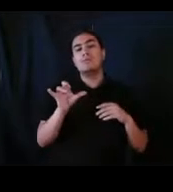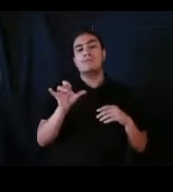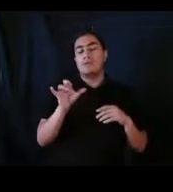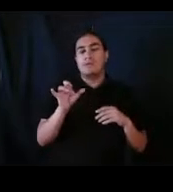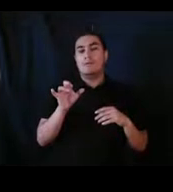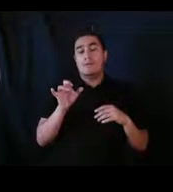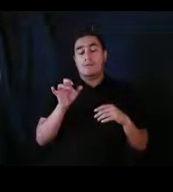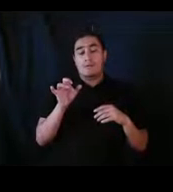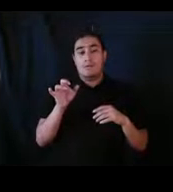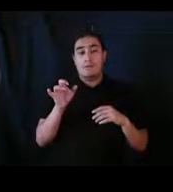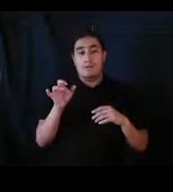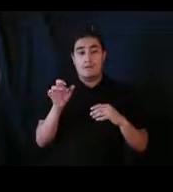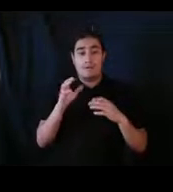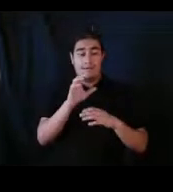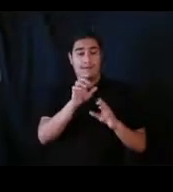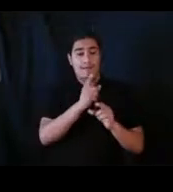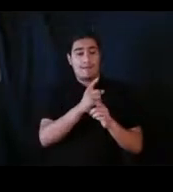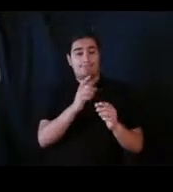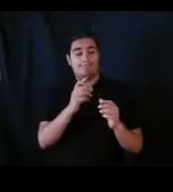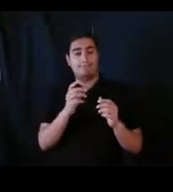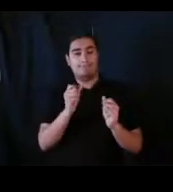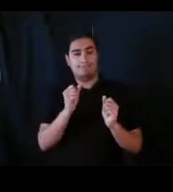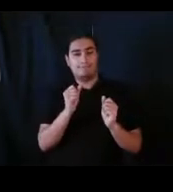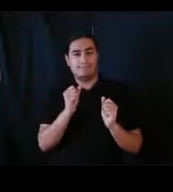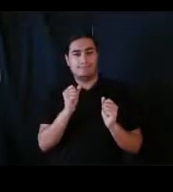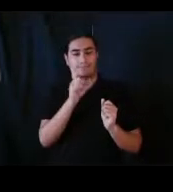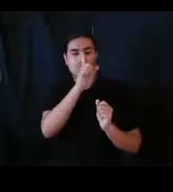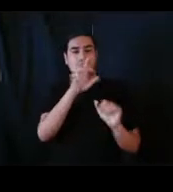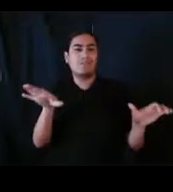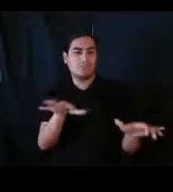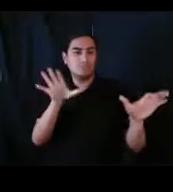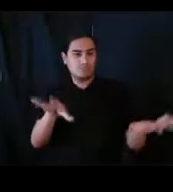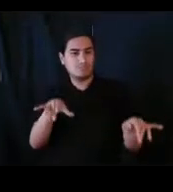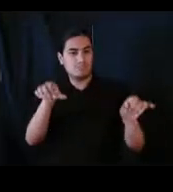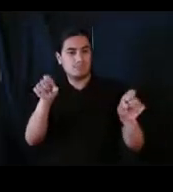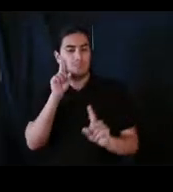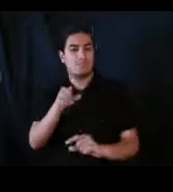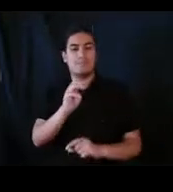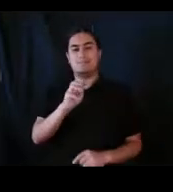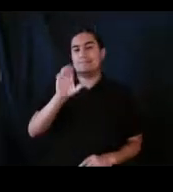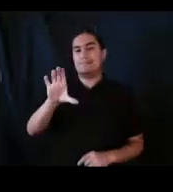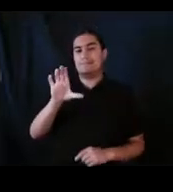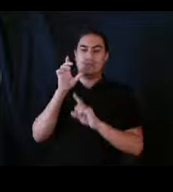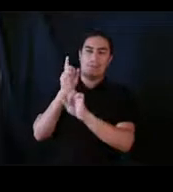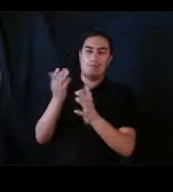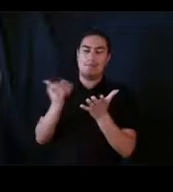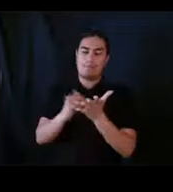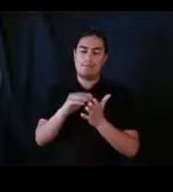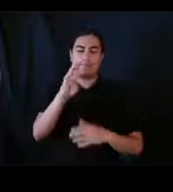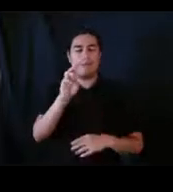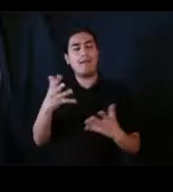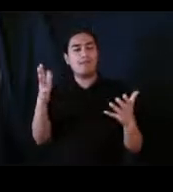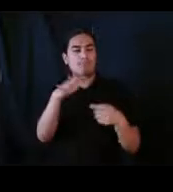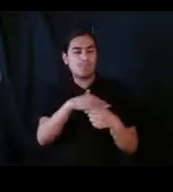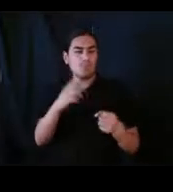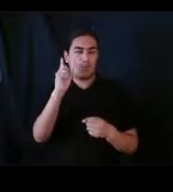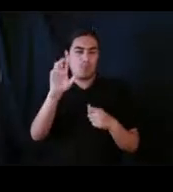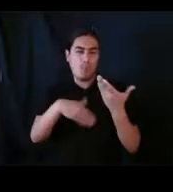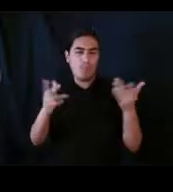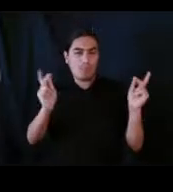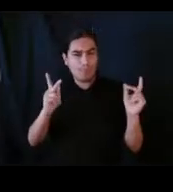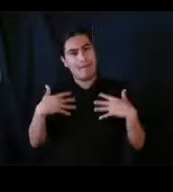ourselves accountable to data-backed results and taking real action mtc aims to help create a bay area where everyone can thrive